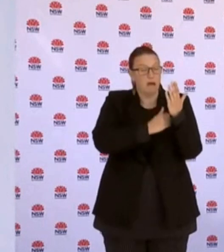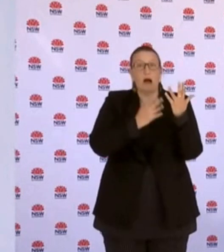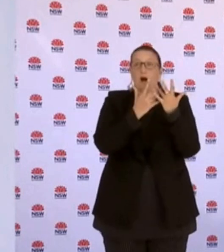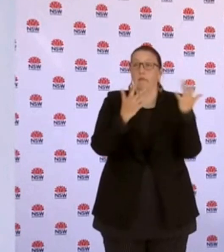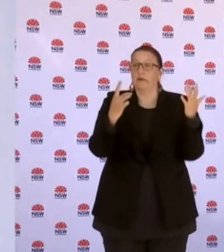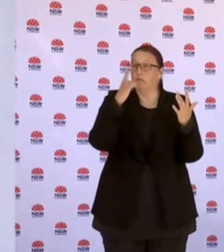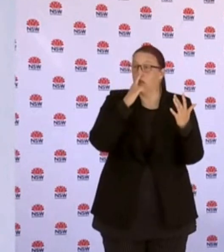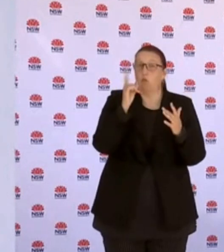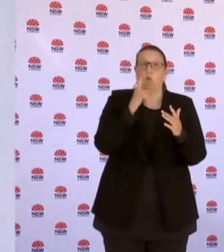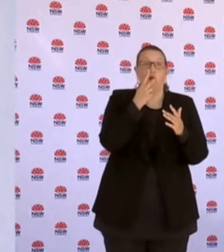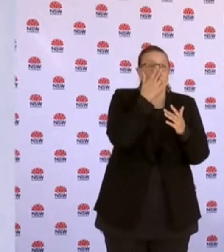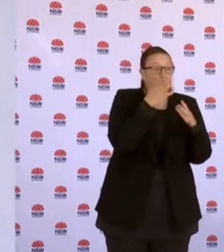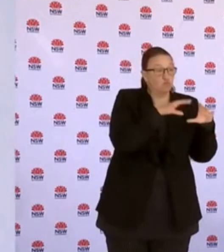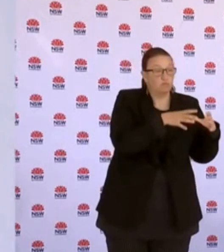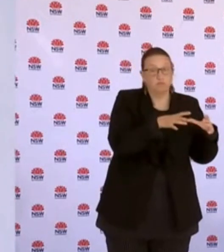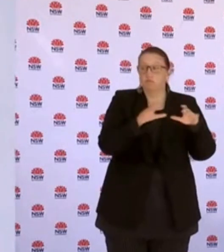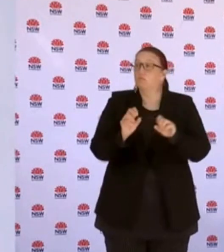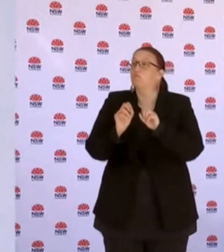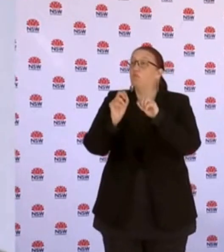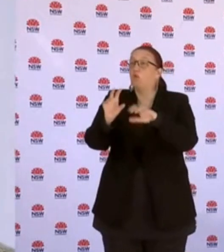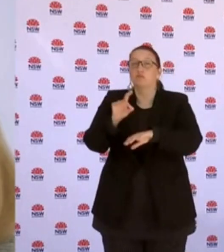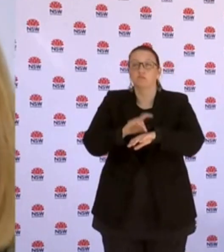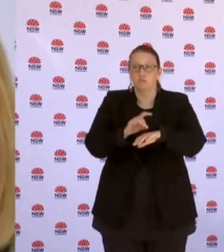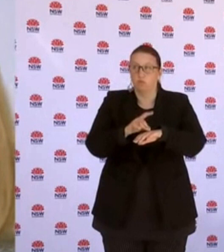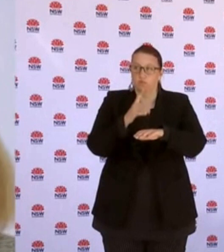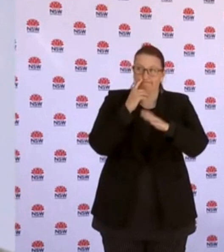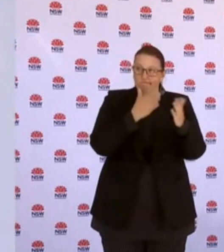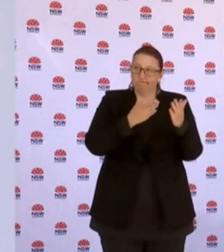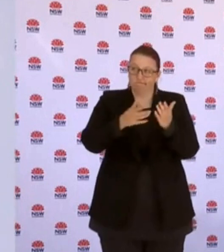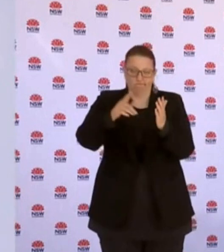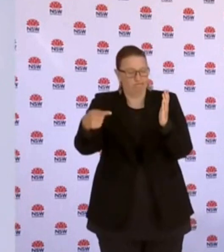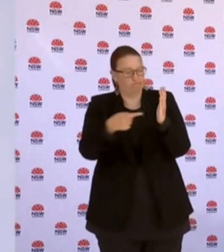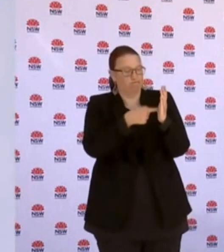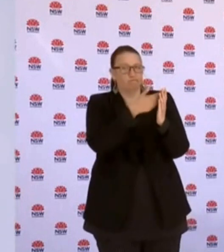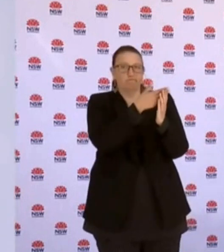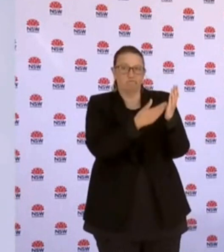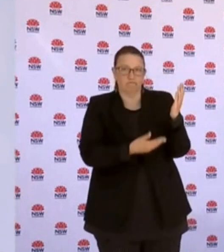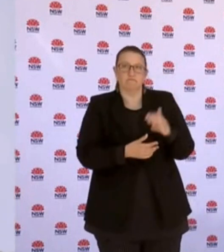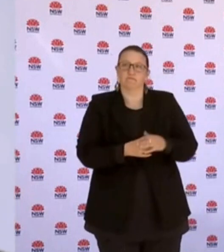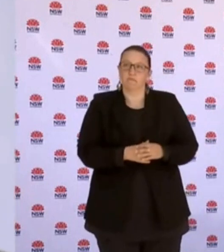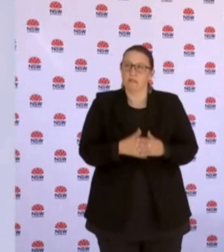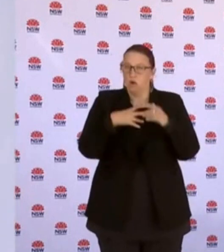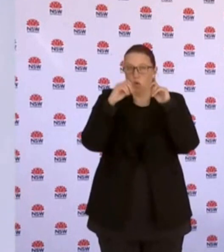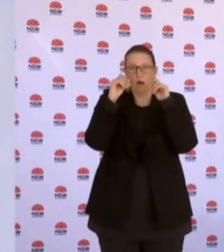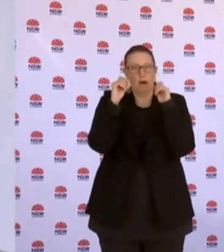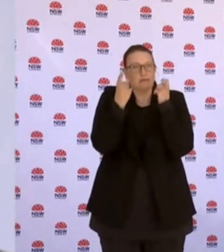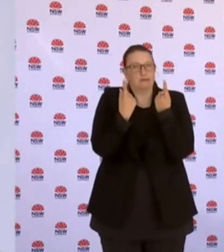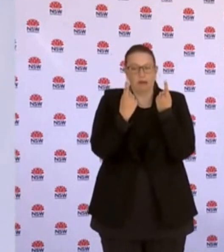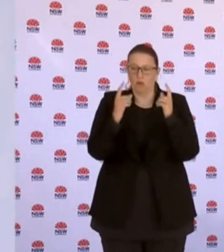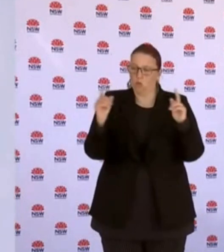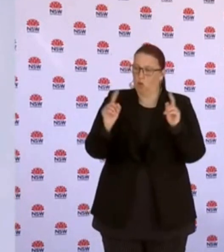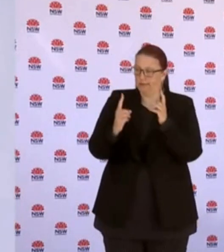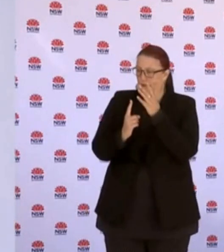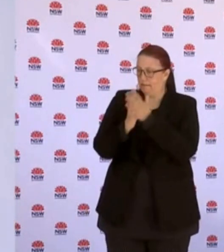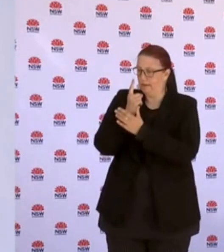key issue at the moment, which is really understanding the drivers for the infectious cases and what we can possibly do to work with the community to